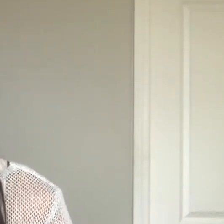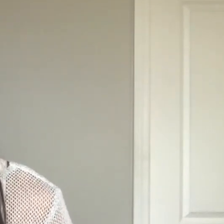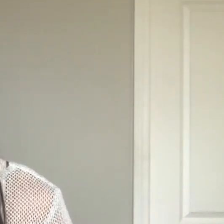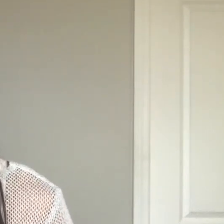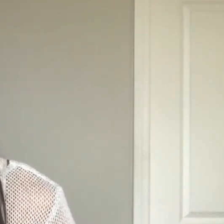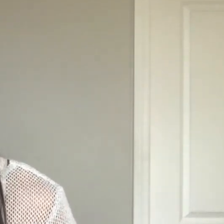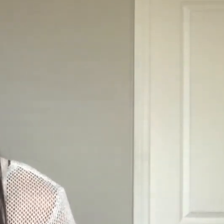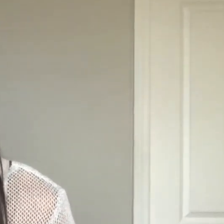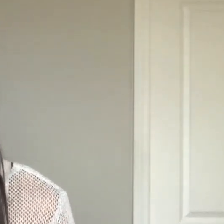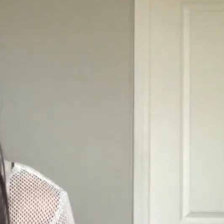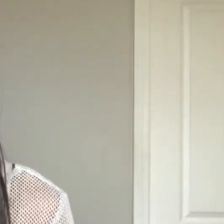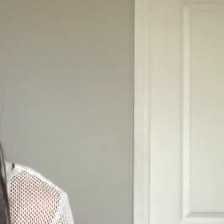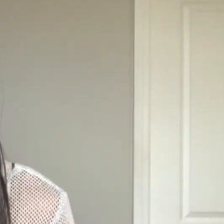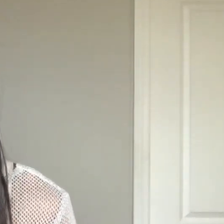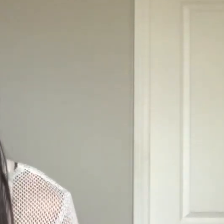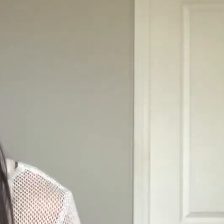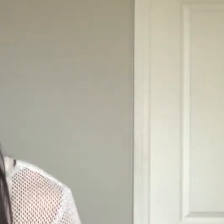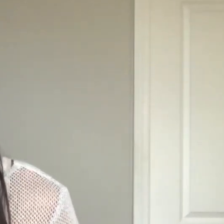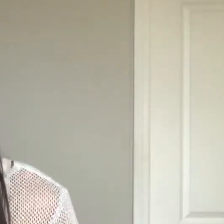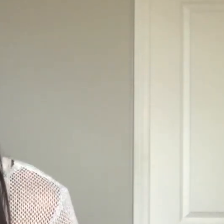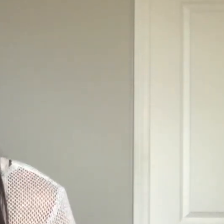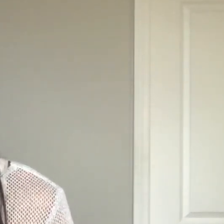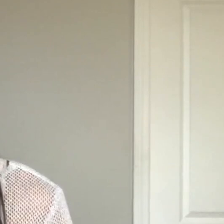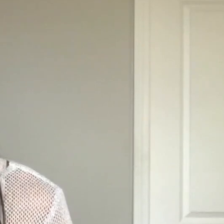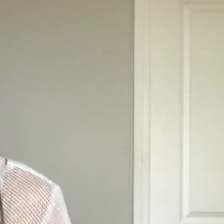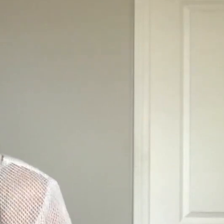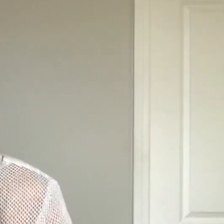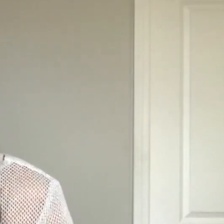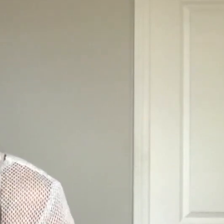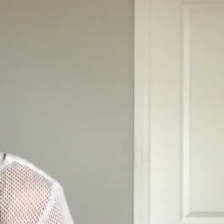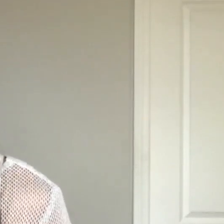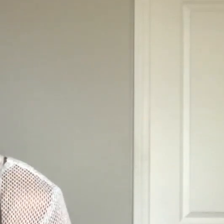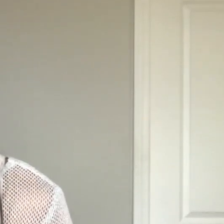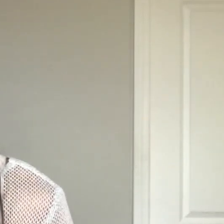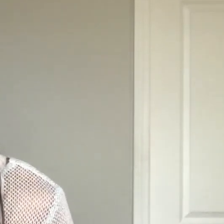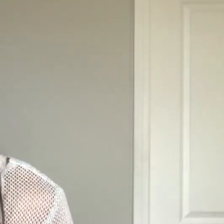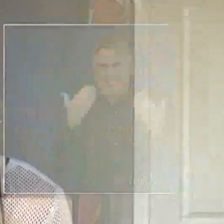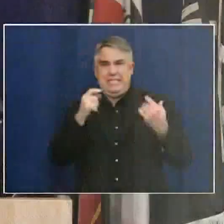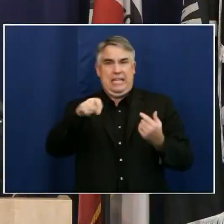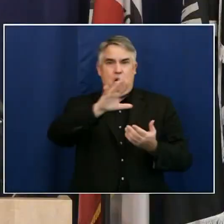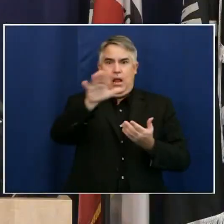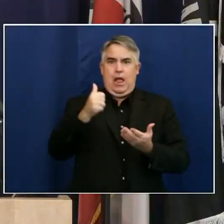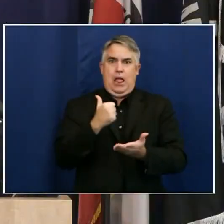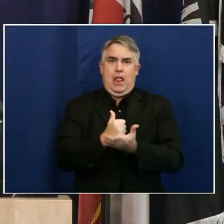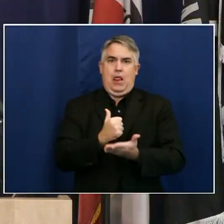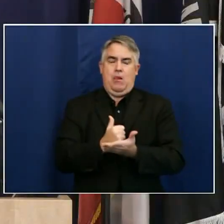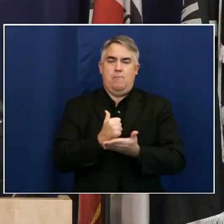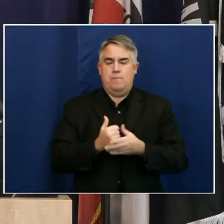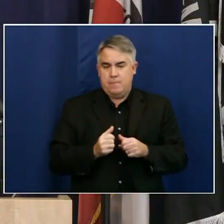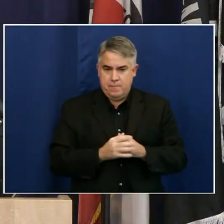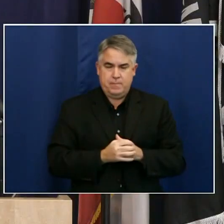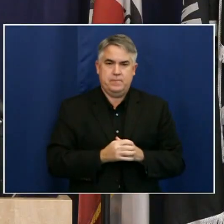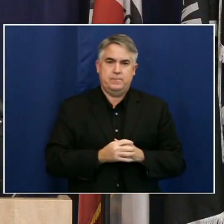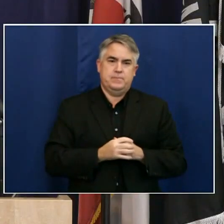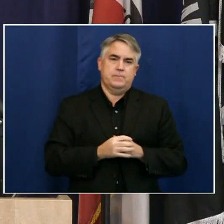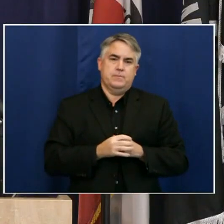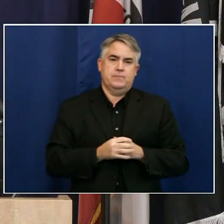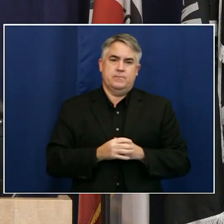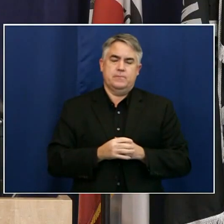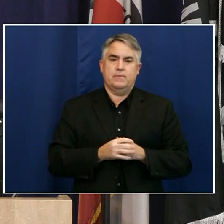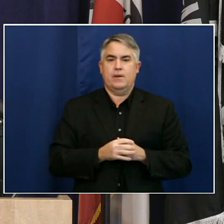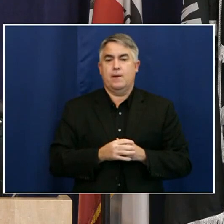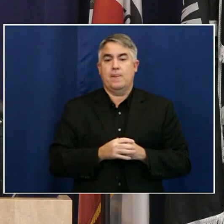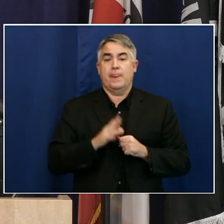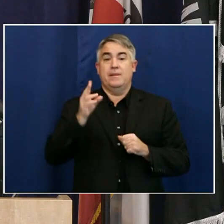that easy, as there's been a backlog due to lack of staffing to administer the vaccine. It's great that the state said, hey, folks 65 and